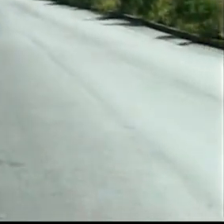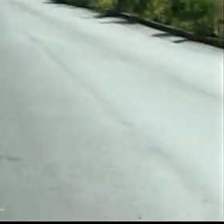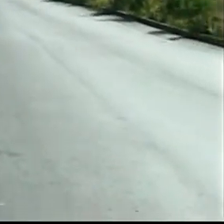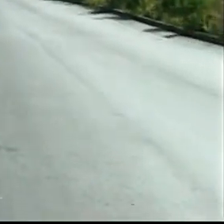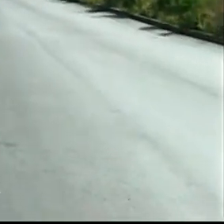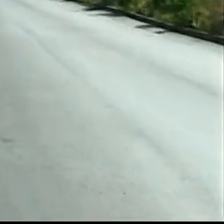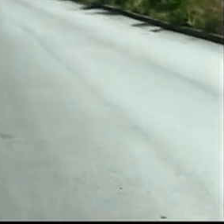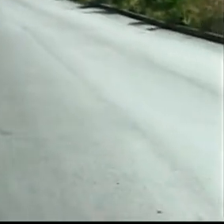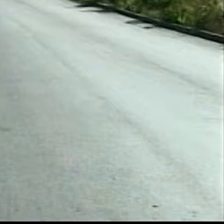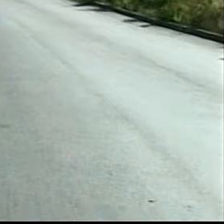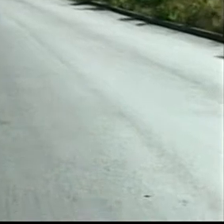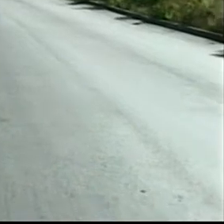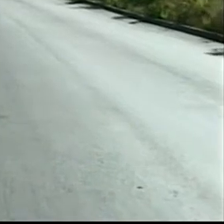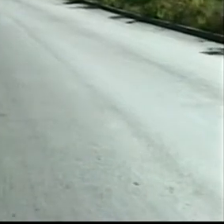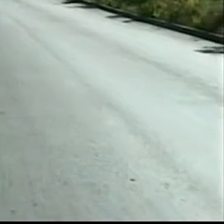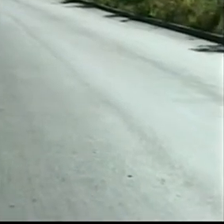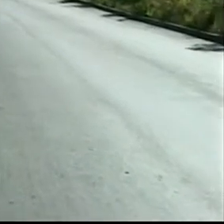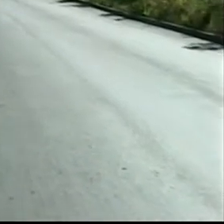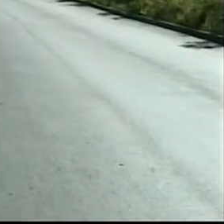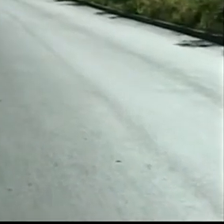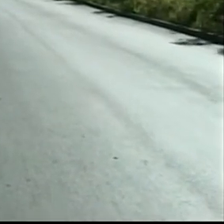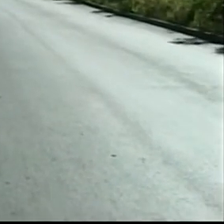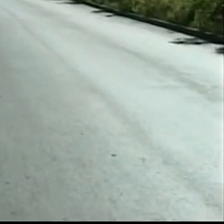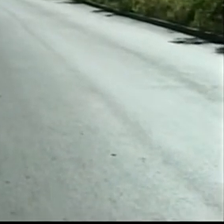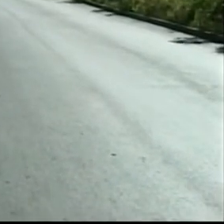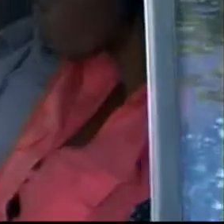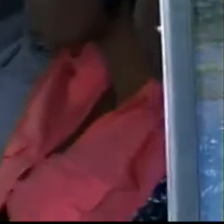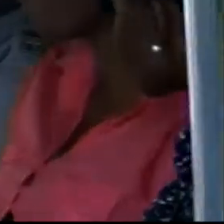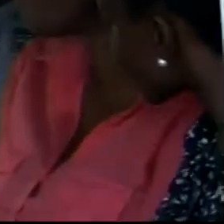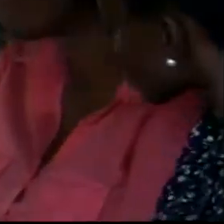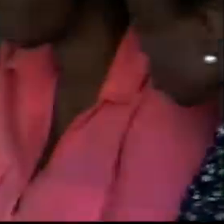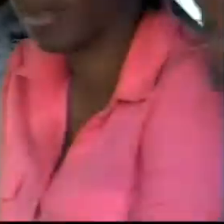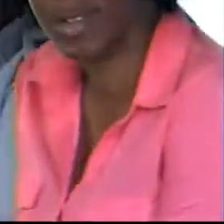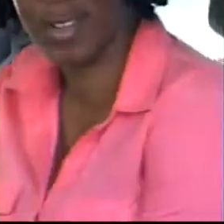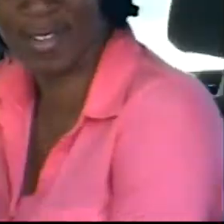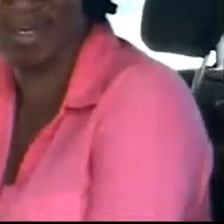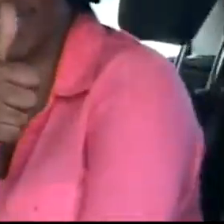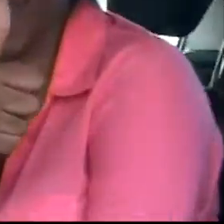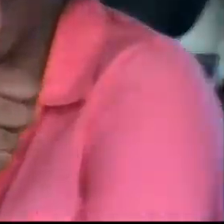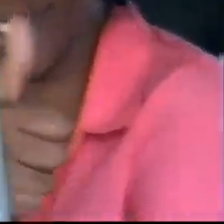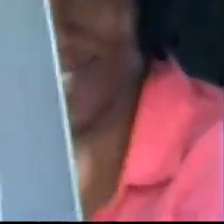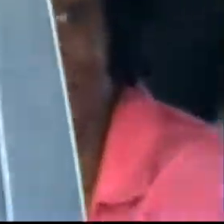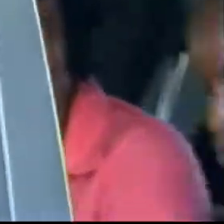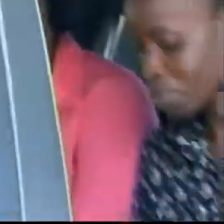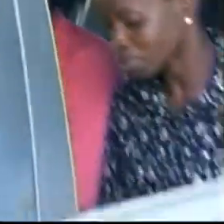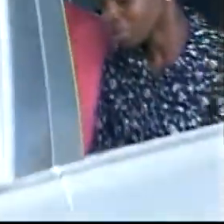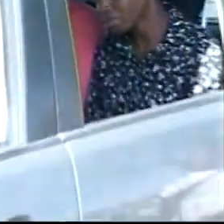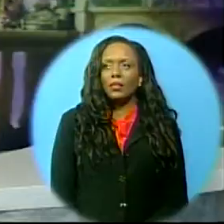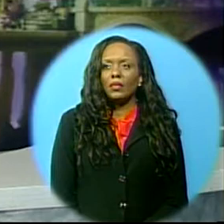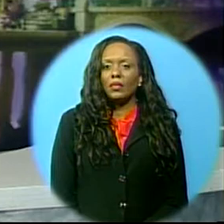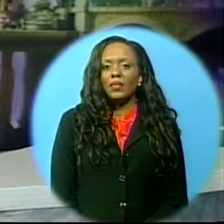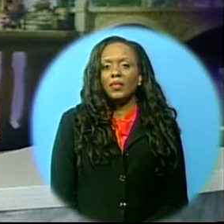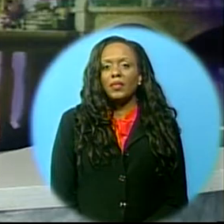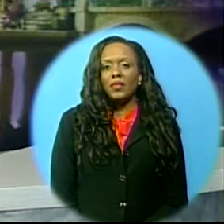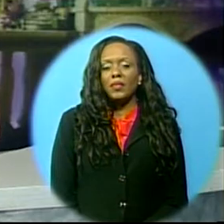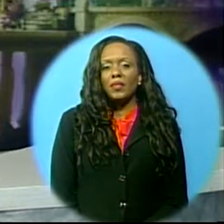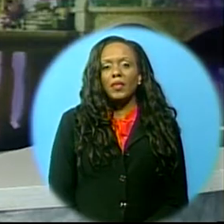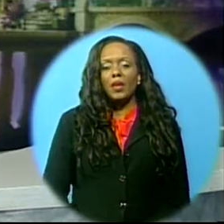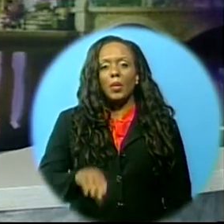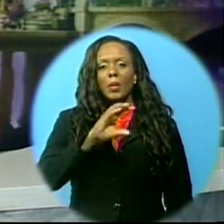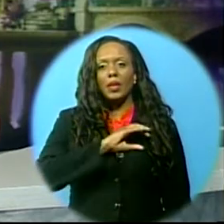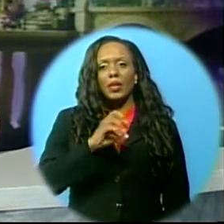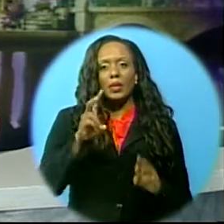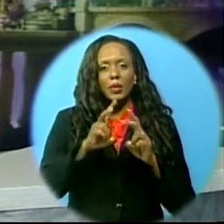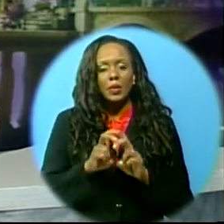Thomas, after it was intercepted by police patrol. Lisa Lord, CBC News. Thanks,